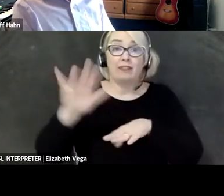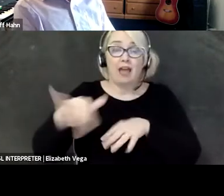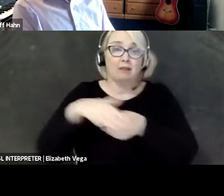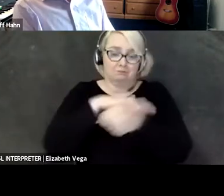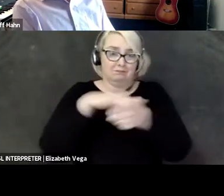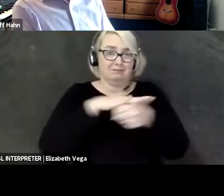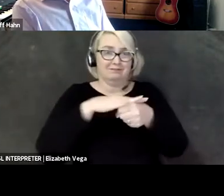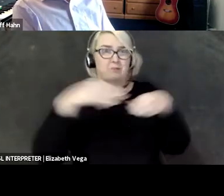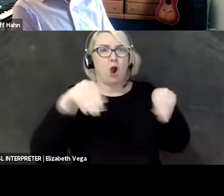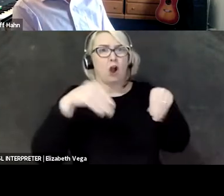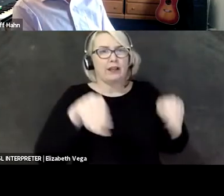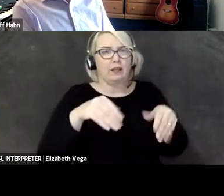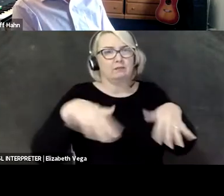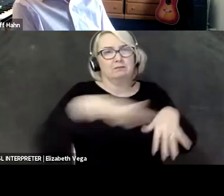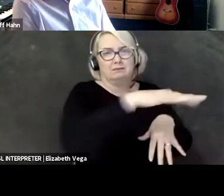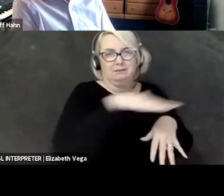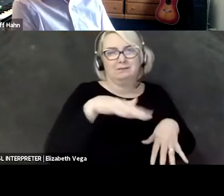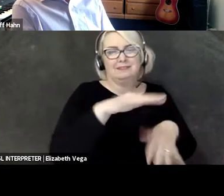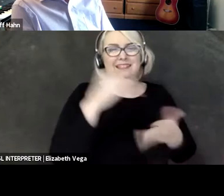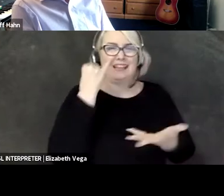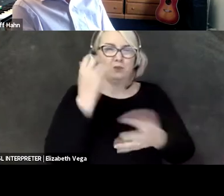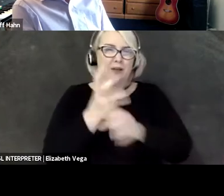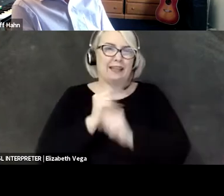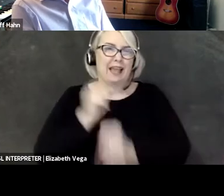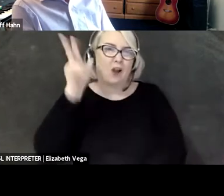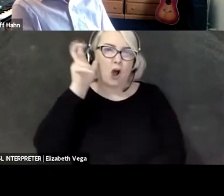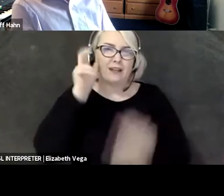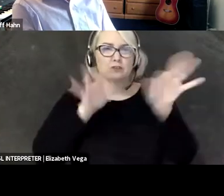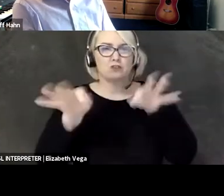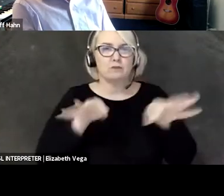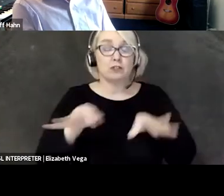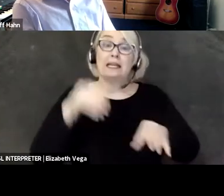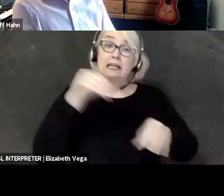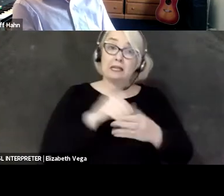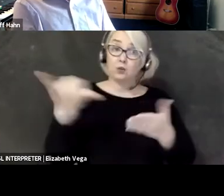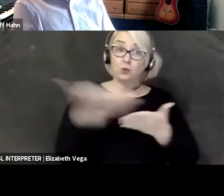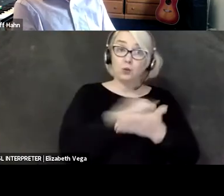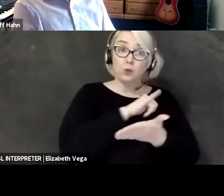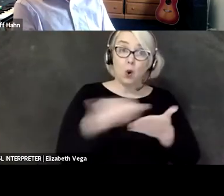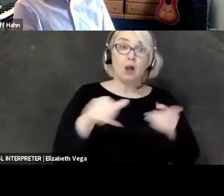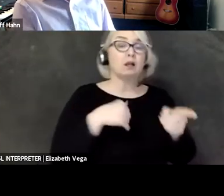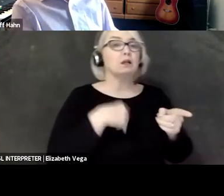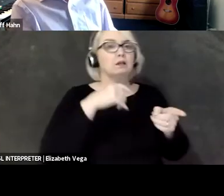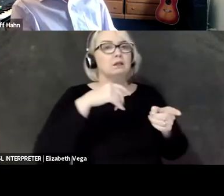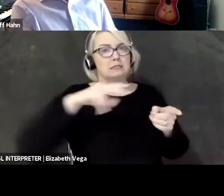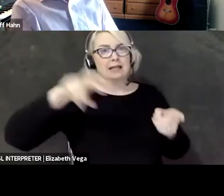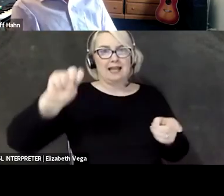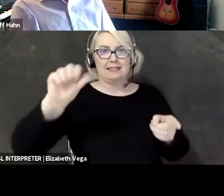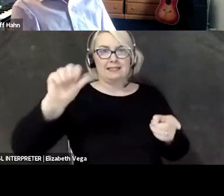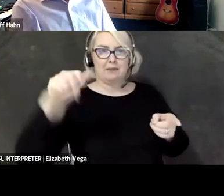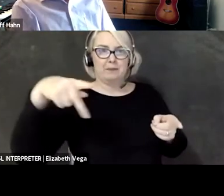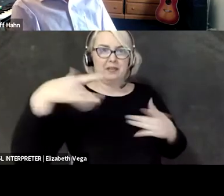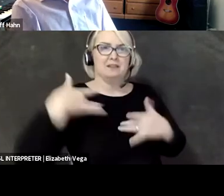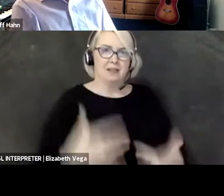whether you're going to get the audio description itself. Certainly in New York, it seems as if it's a lot of Spanish, understandably.